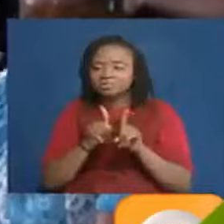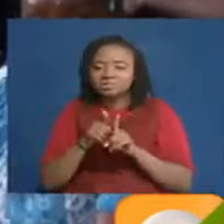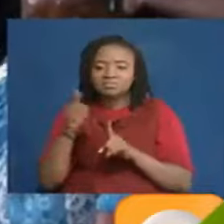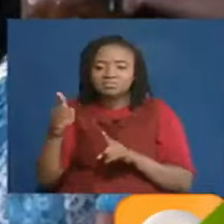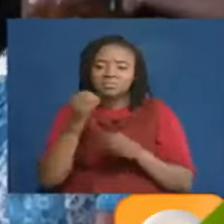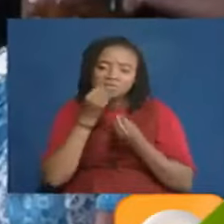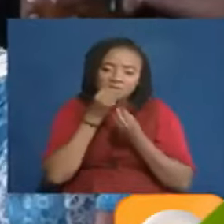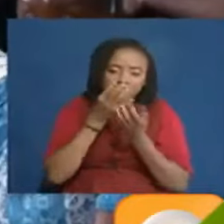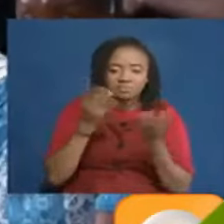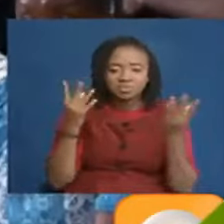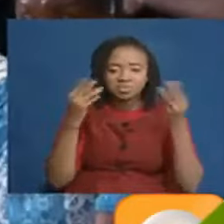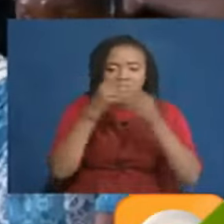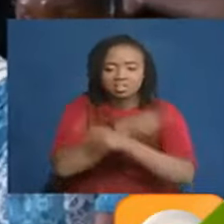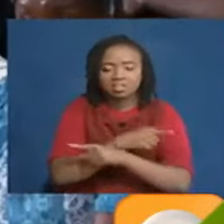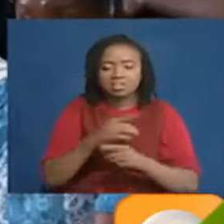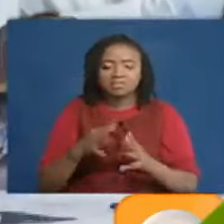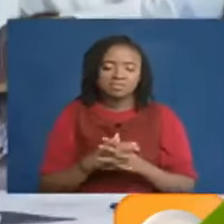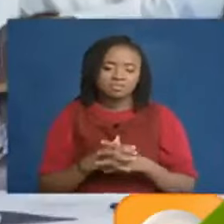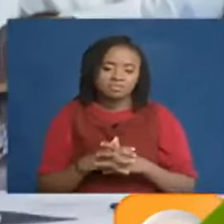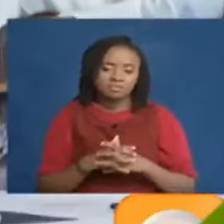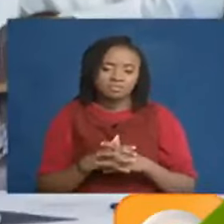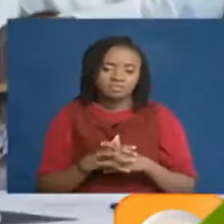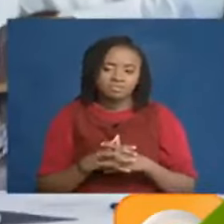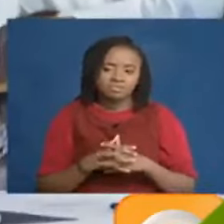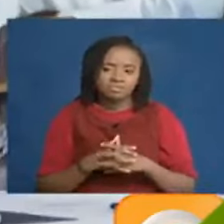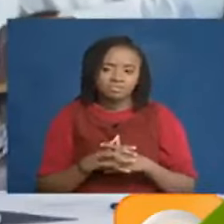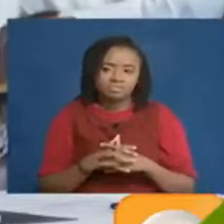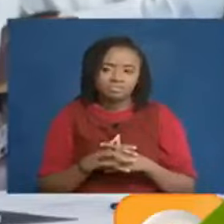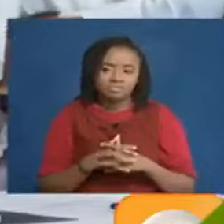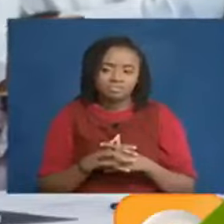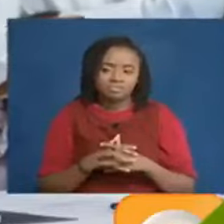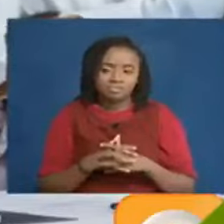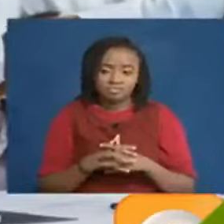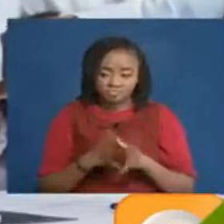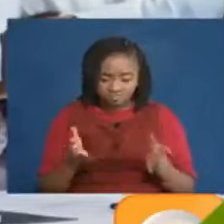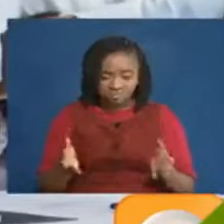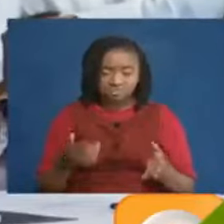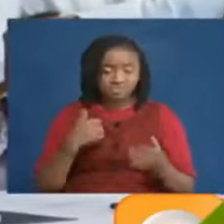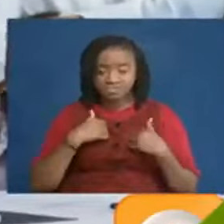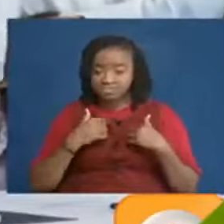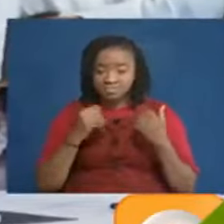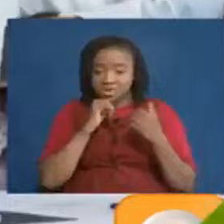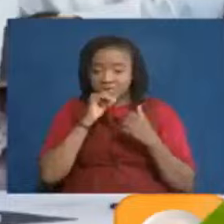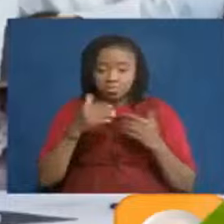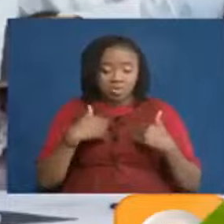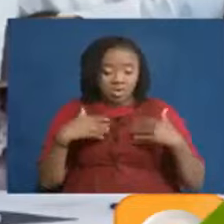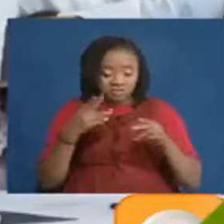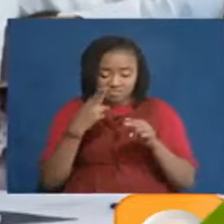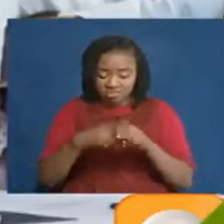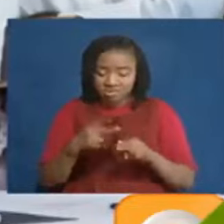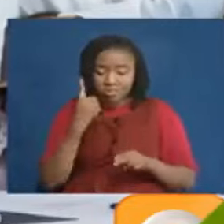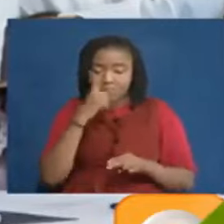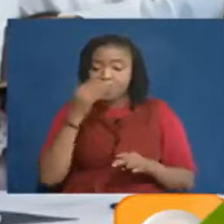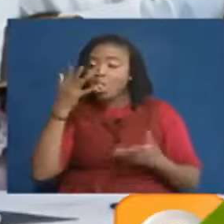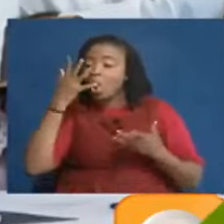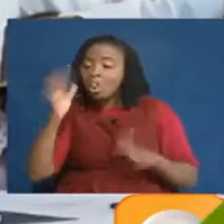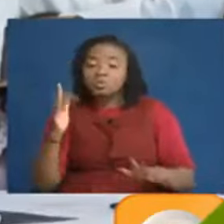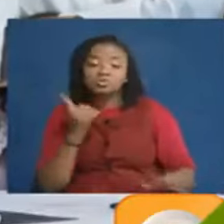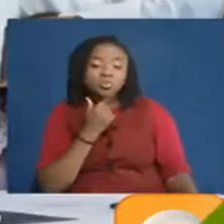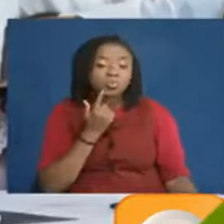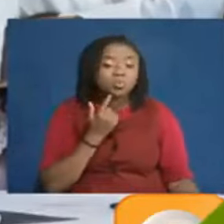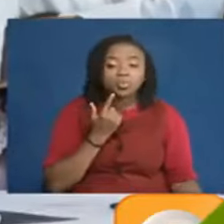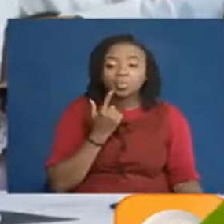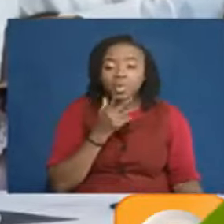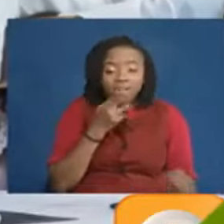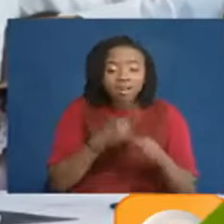Kisumu providing an ample illustration. Because as I talk to you today, I don't have a single name of somebody who has been